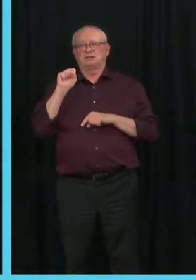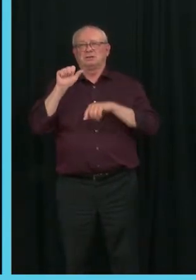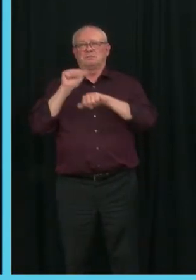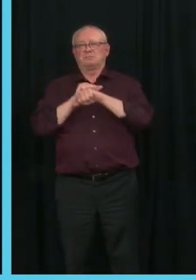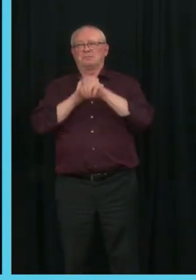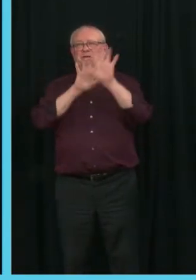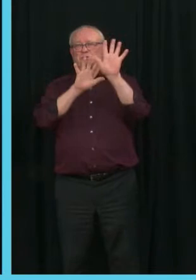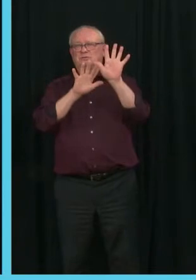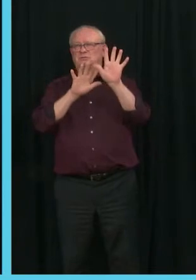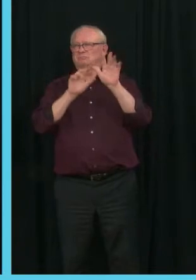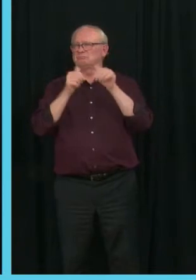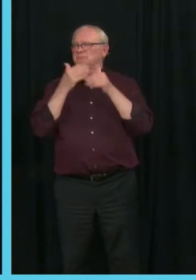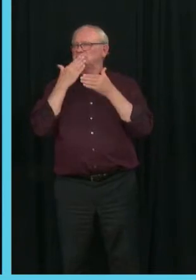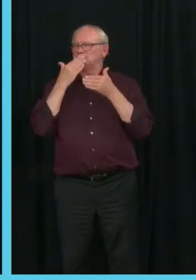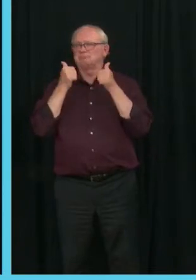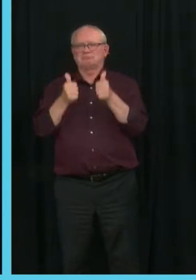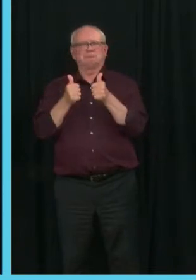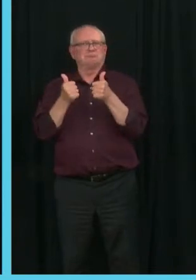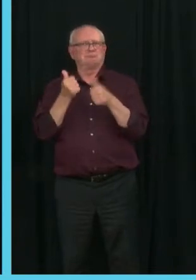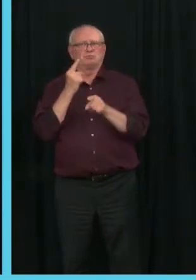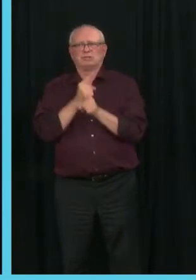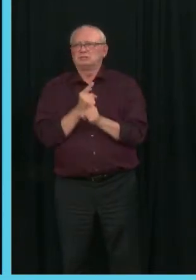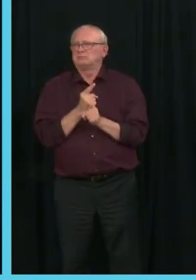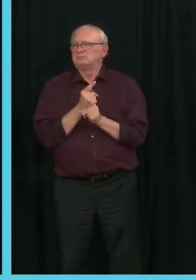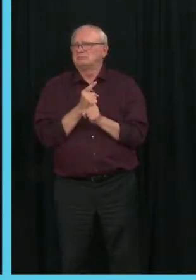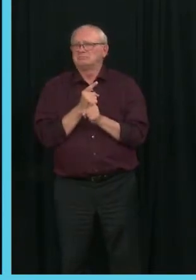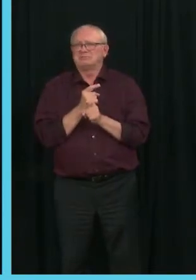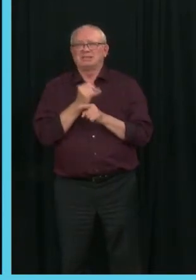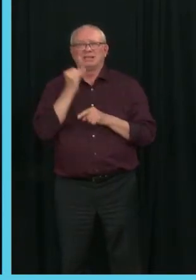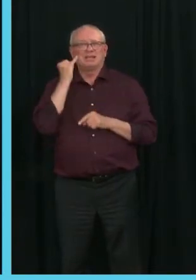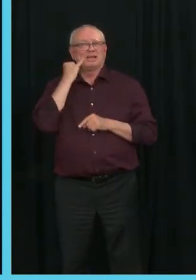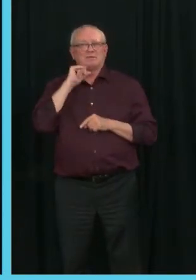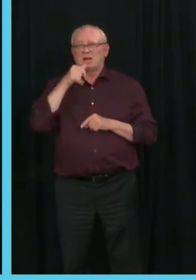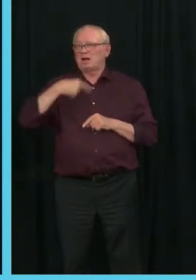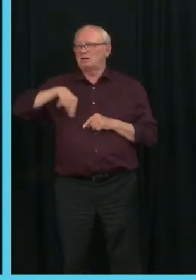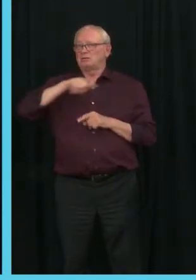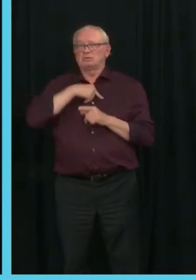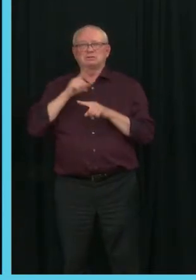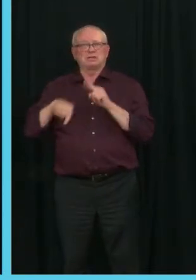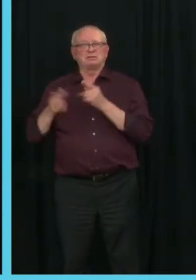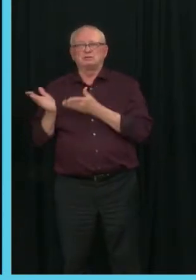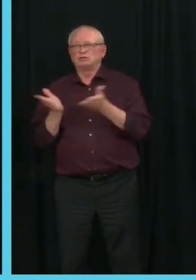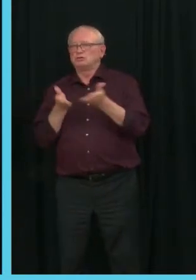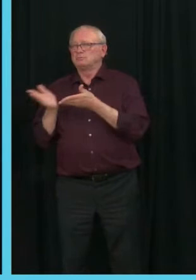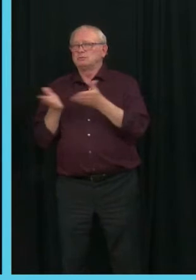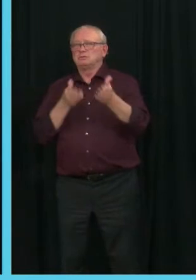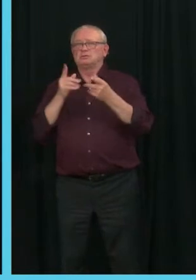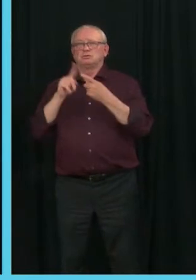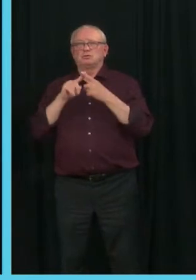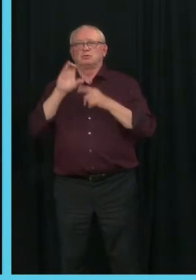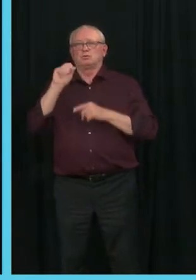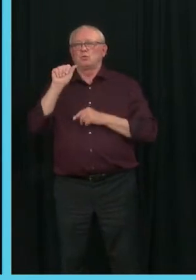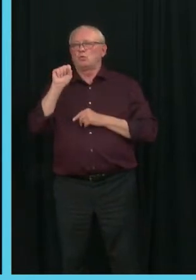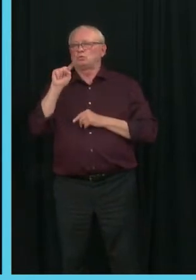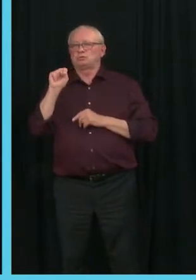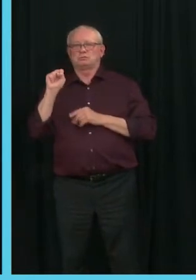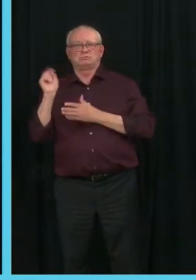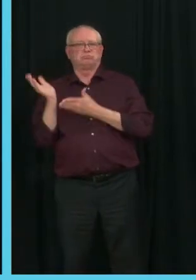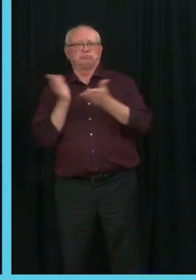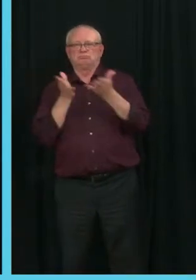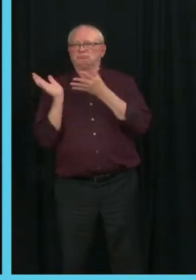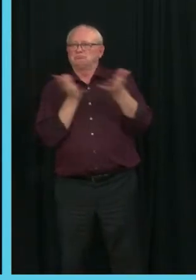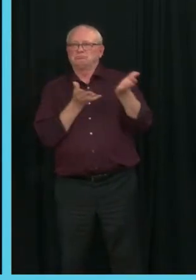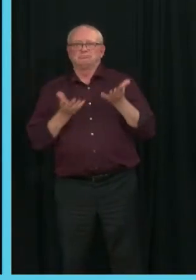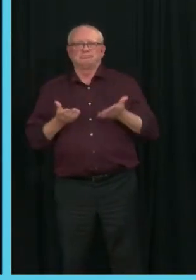not done that, we would have lost the opportunity to get coastal access. So we were elected to fight on all fronts for a future for our